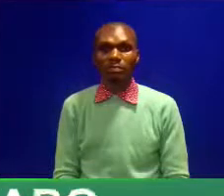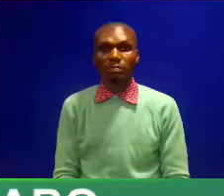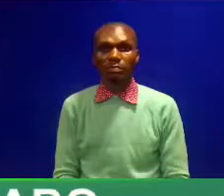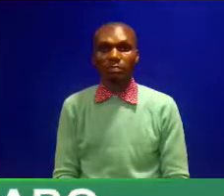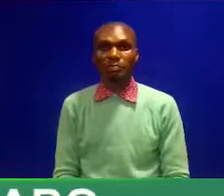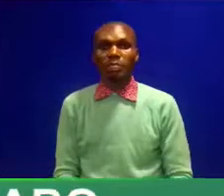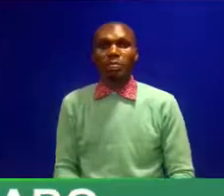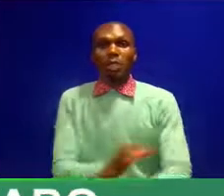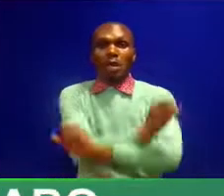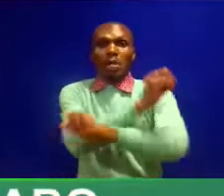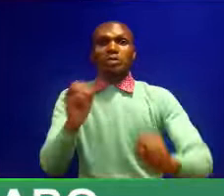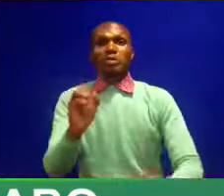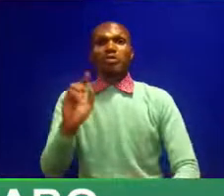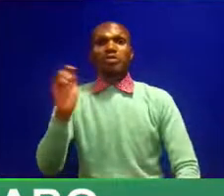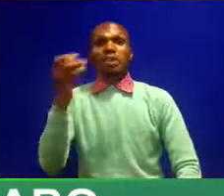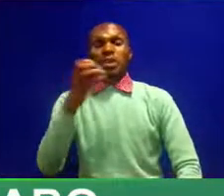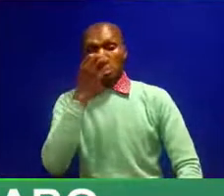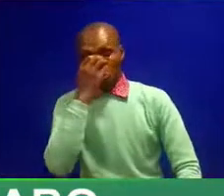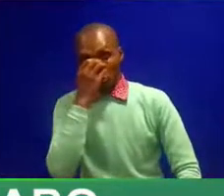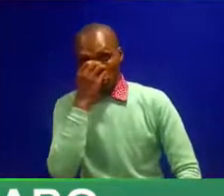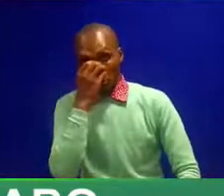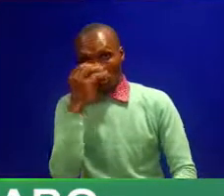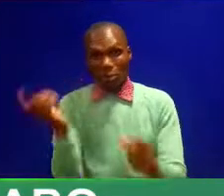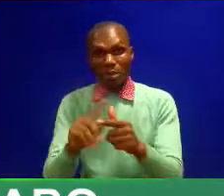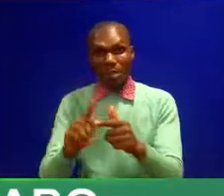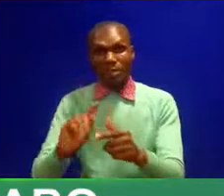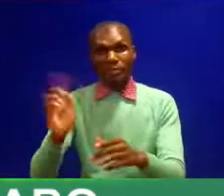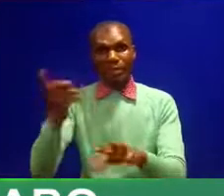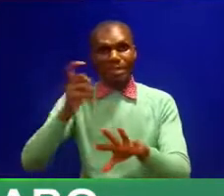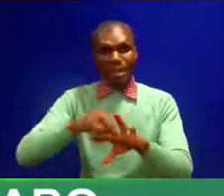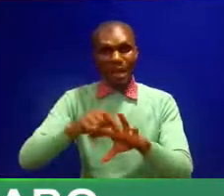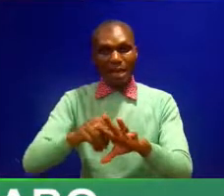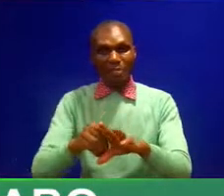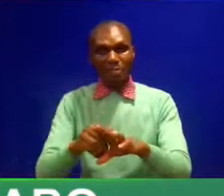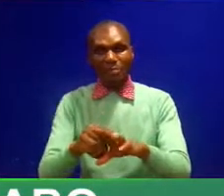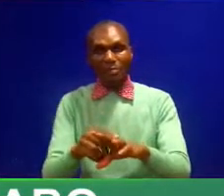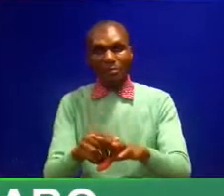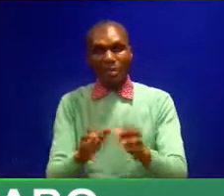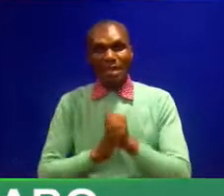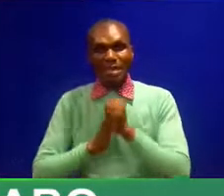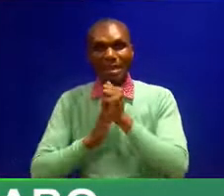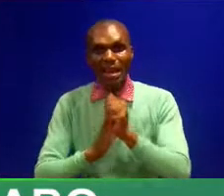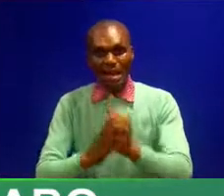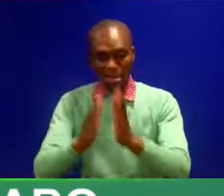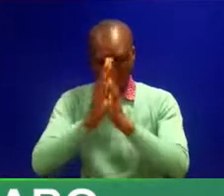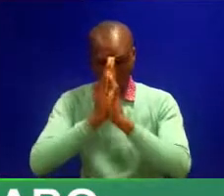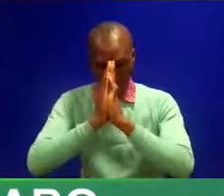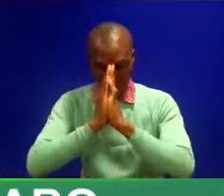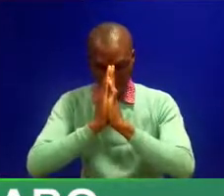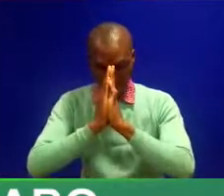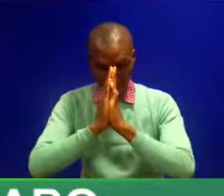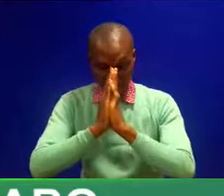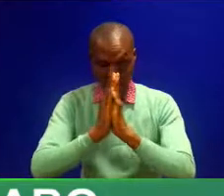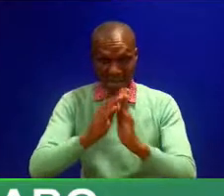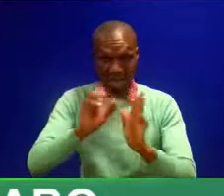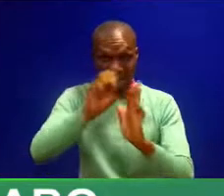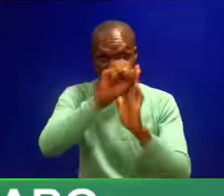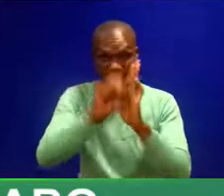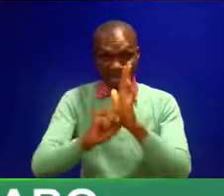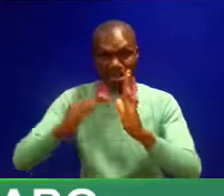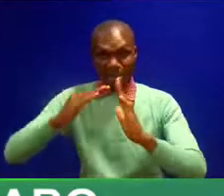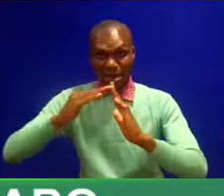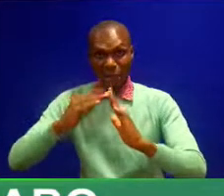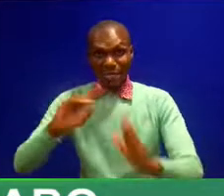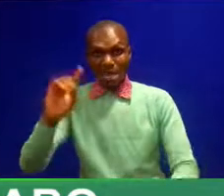Murai wense Dr. William Samoei Ruto nigo asentunde ntanganya bagakora umuyega bwa masabo asenyumba yo buraya State House ime iyo